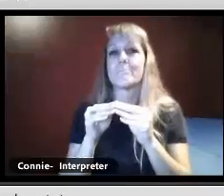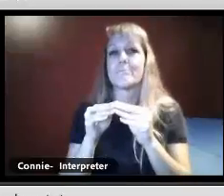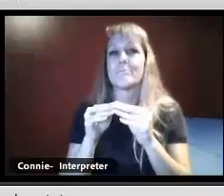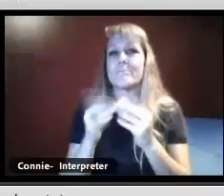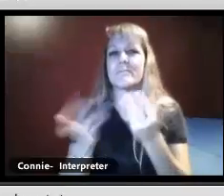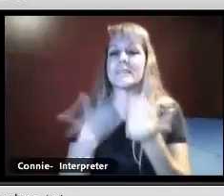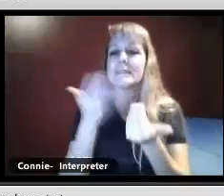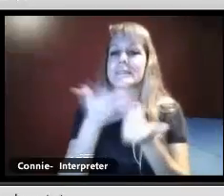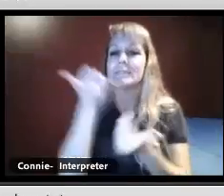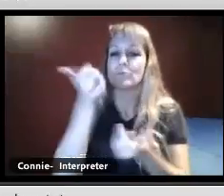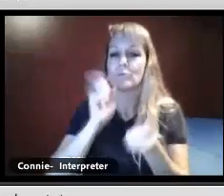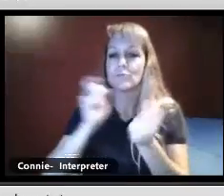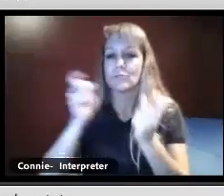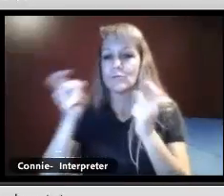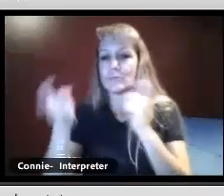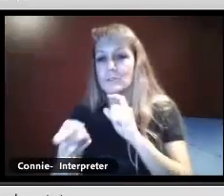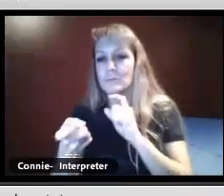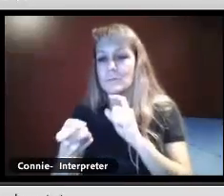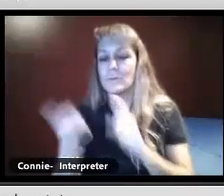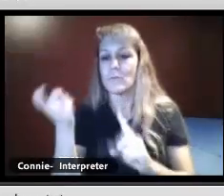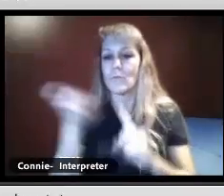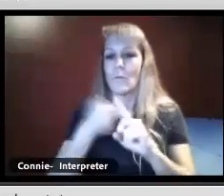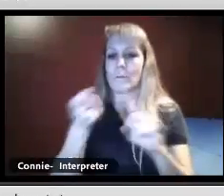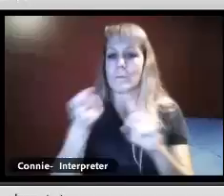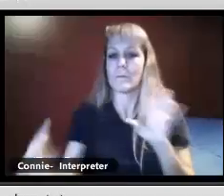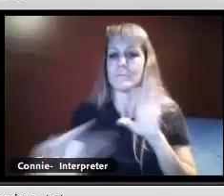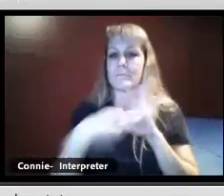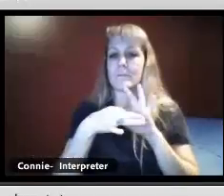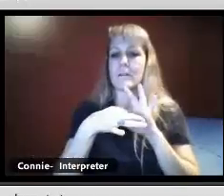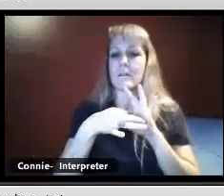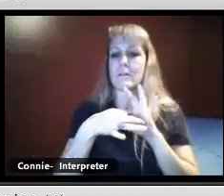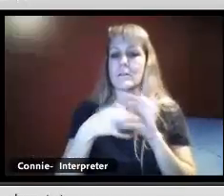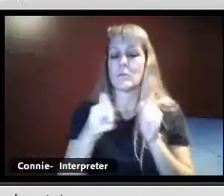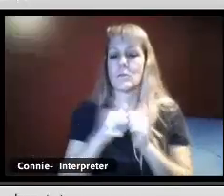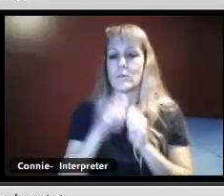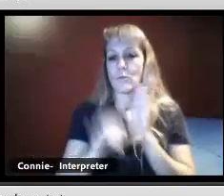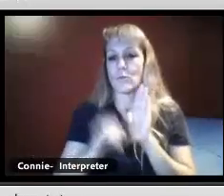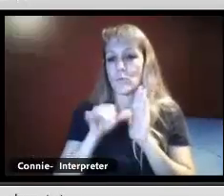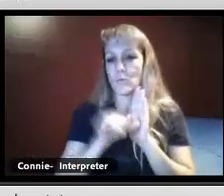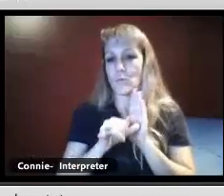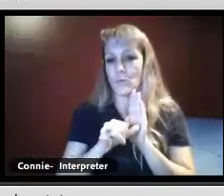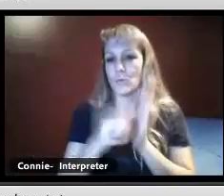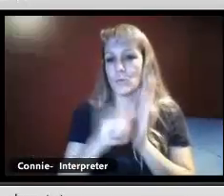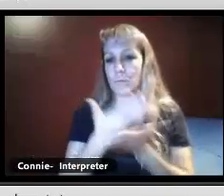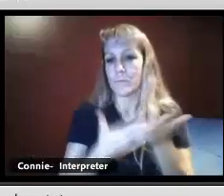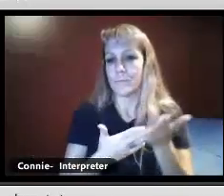of easier transition and automatic connect to the YouTube factor.